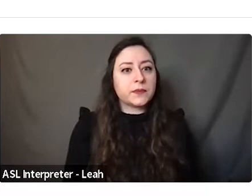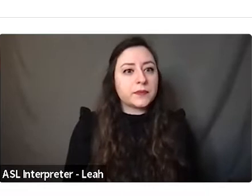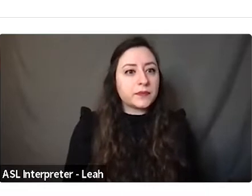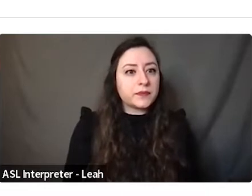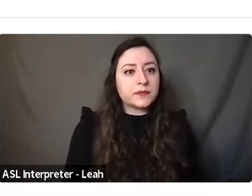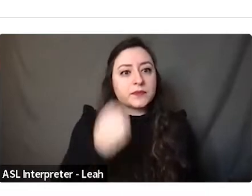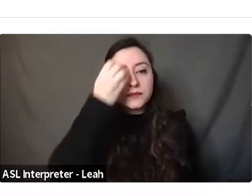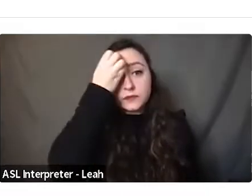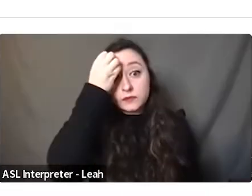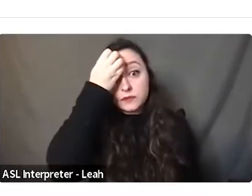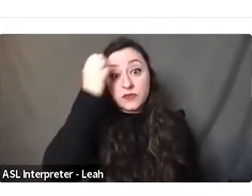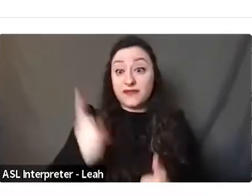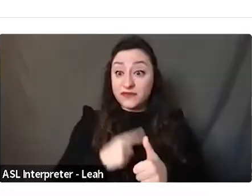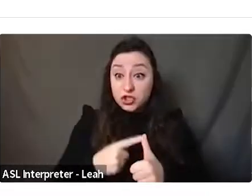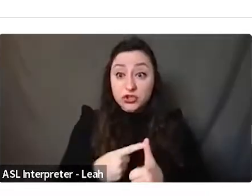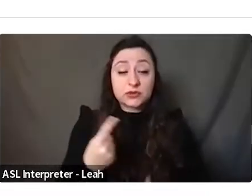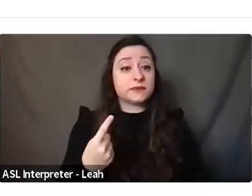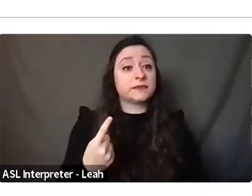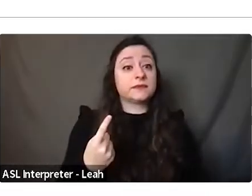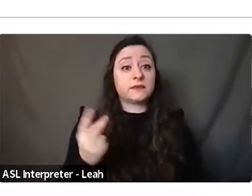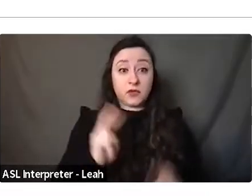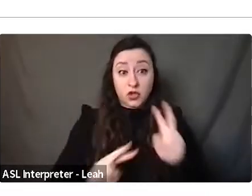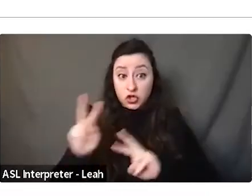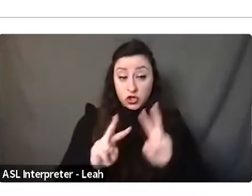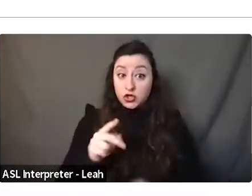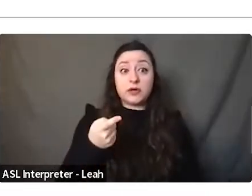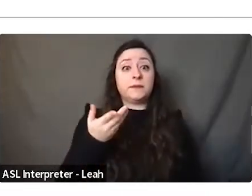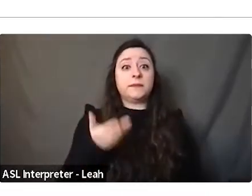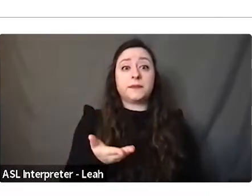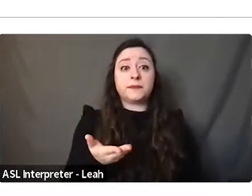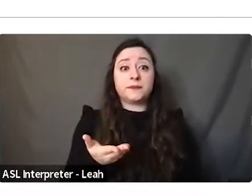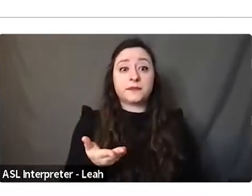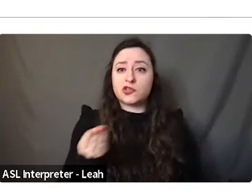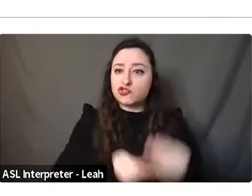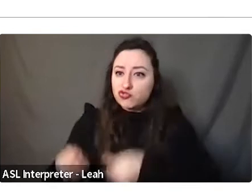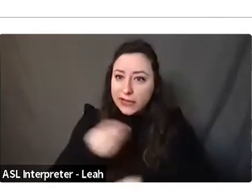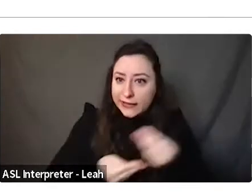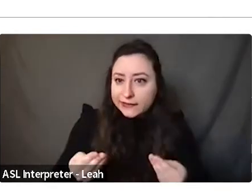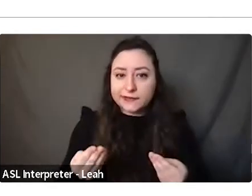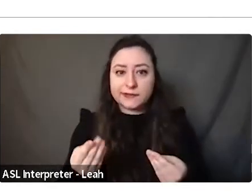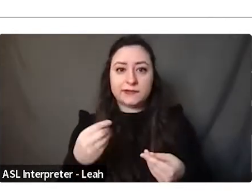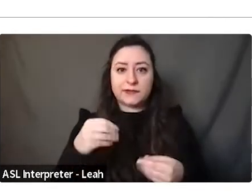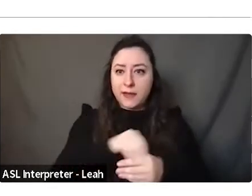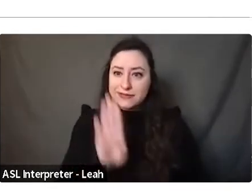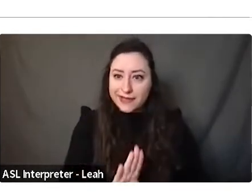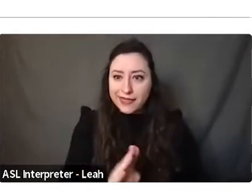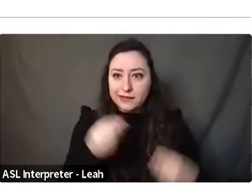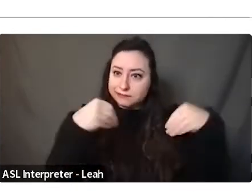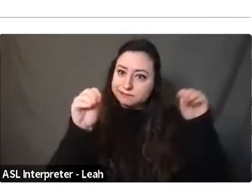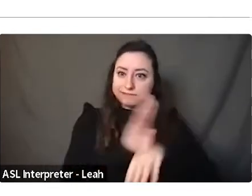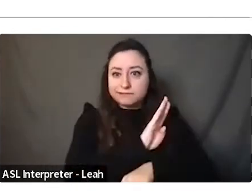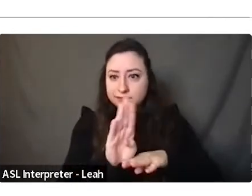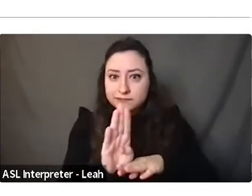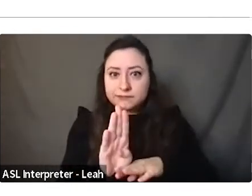The first thing, this is kind of where the first people look at, is when you look at trade statistics, in this case, Brazilian export statistics, both